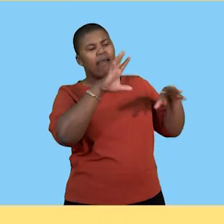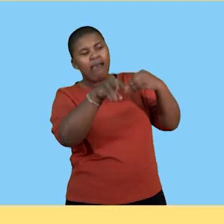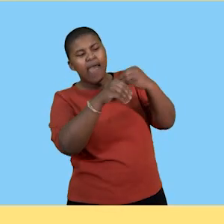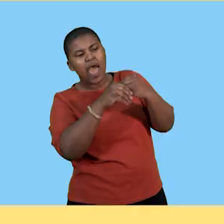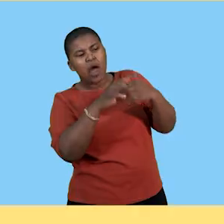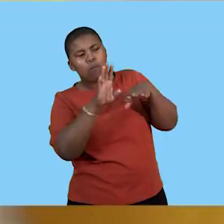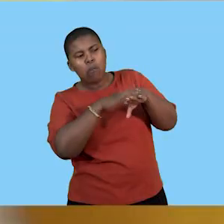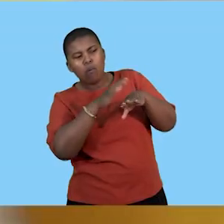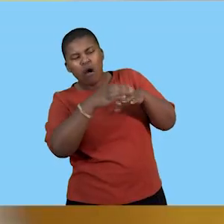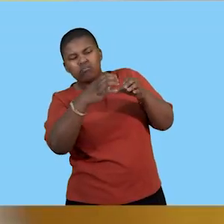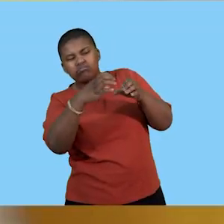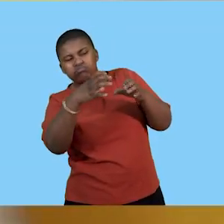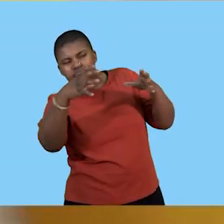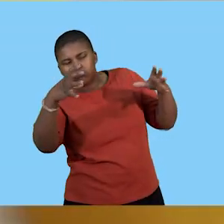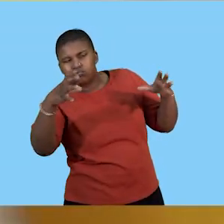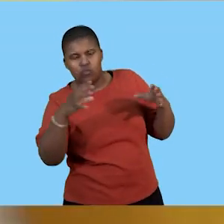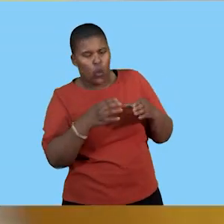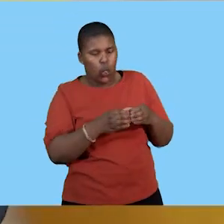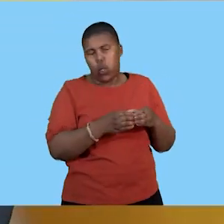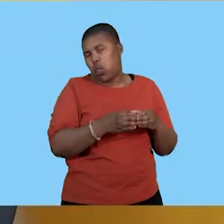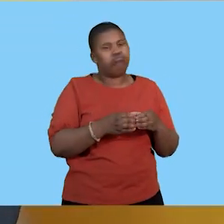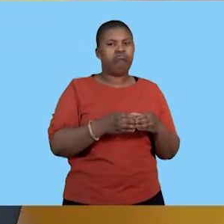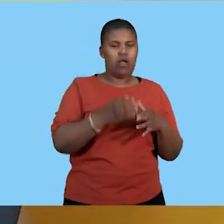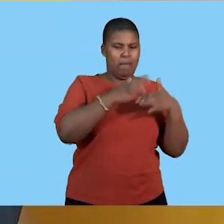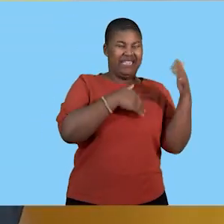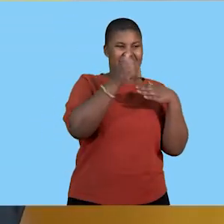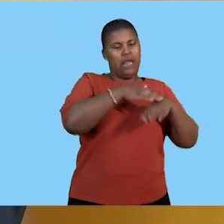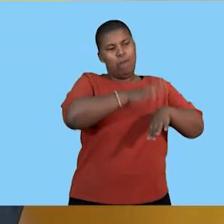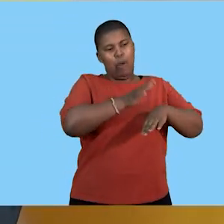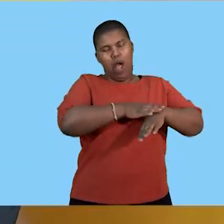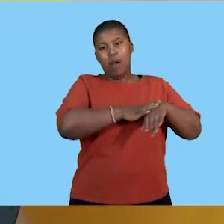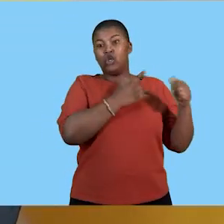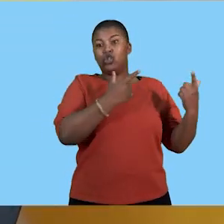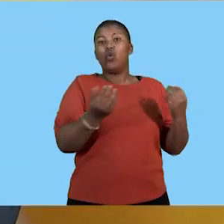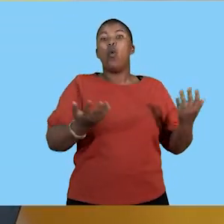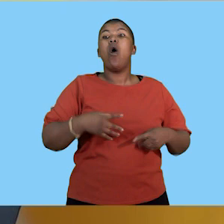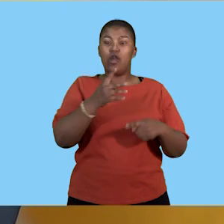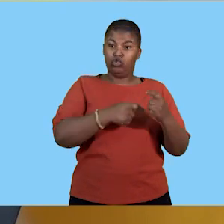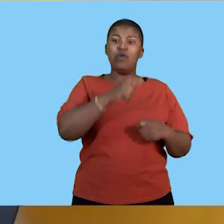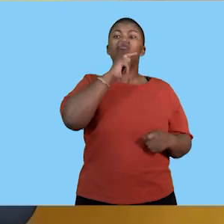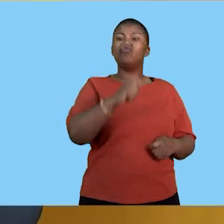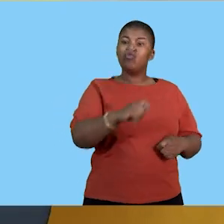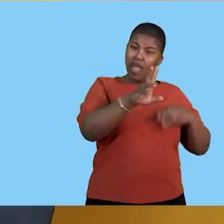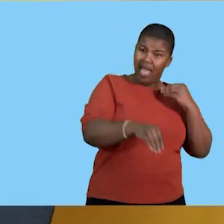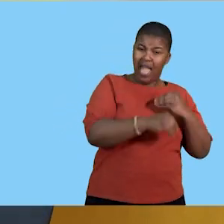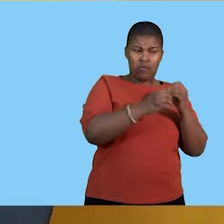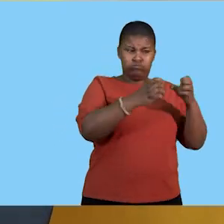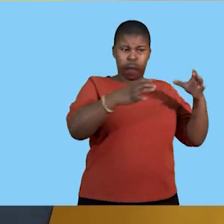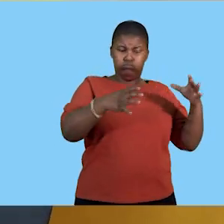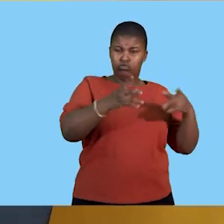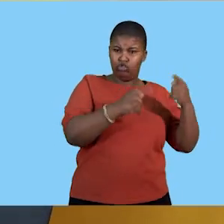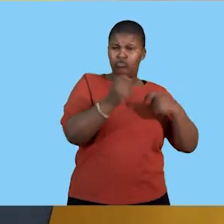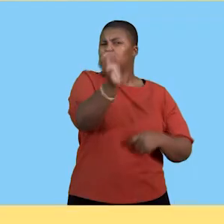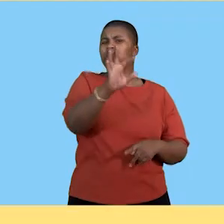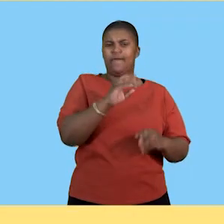We added a new part of the building. But we did not only do extensions, we